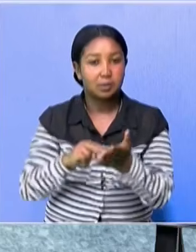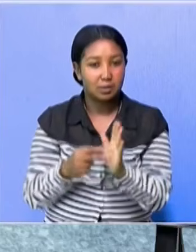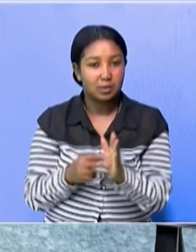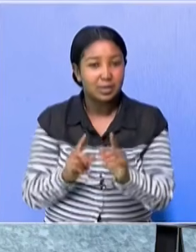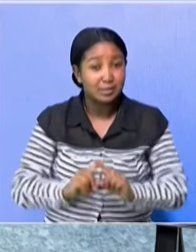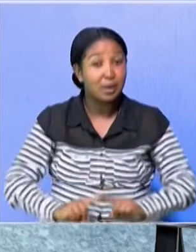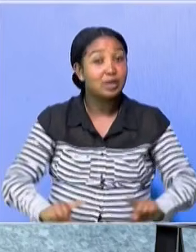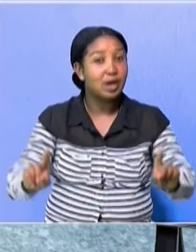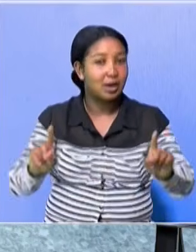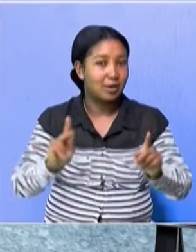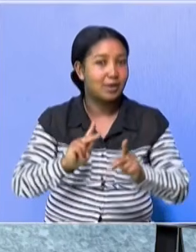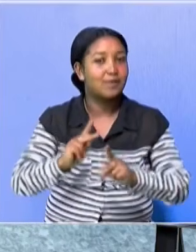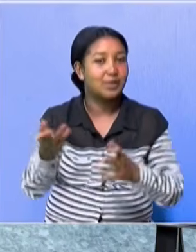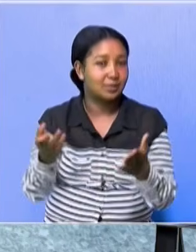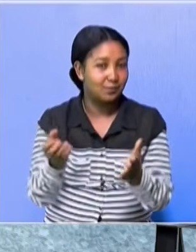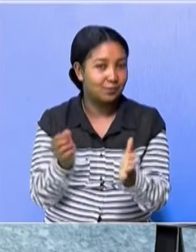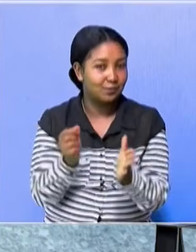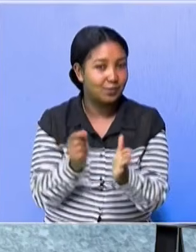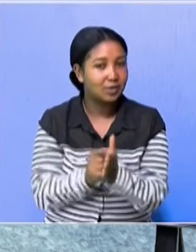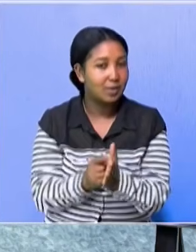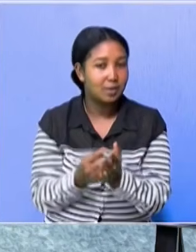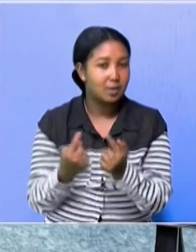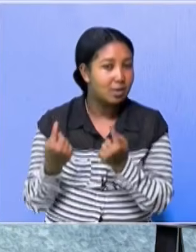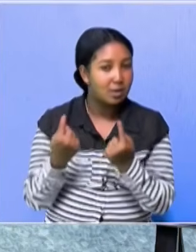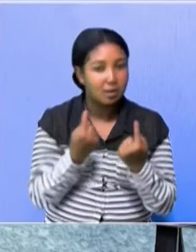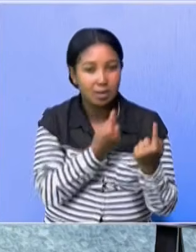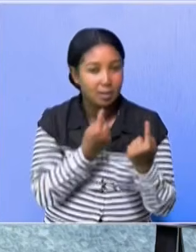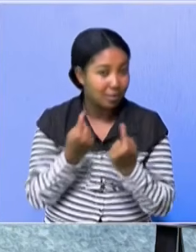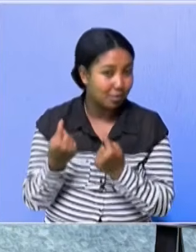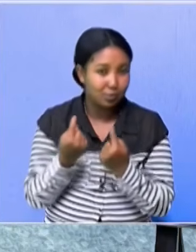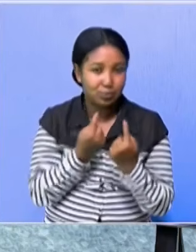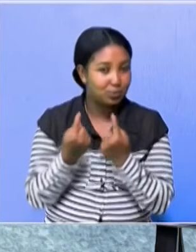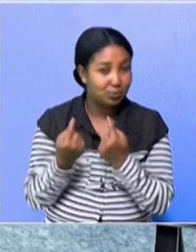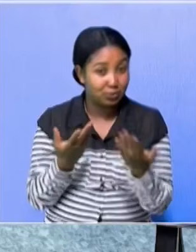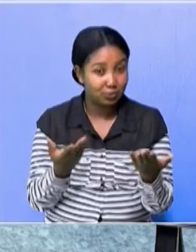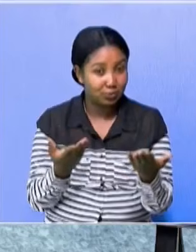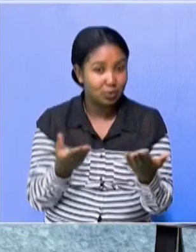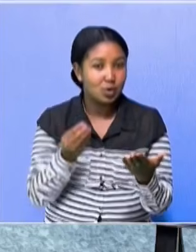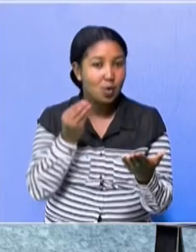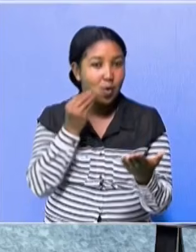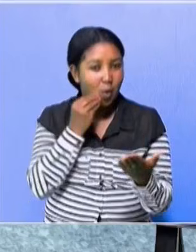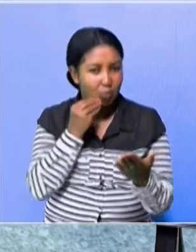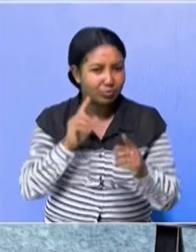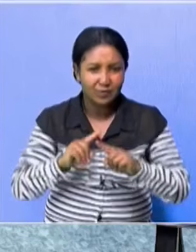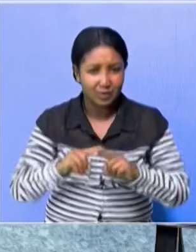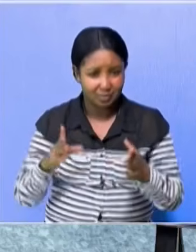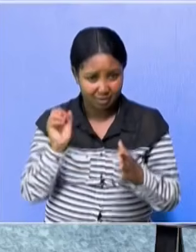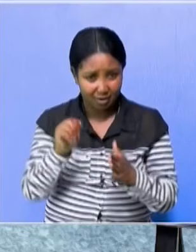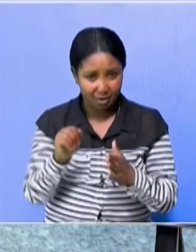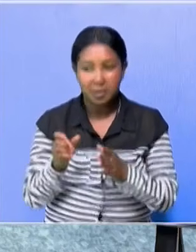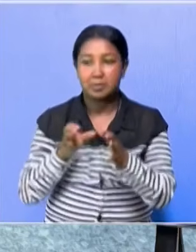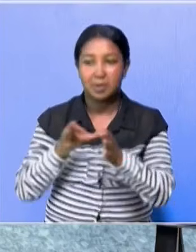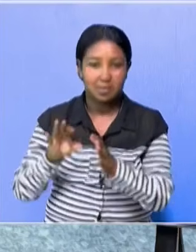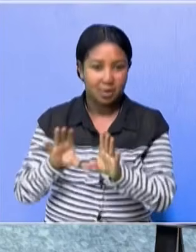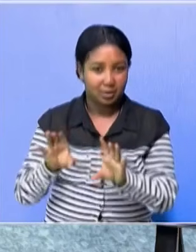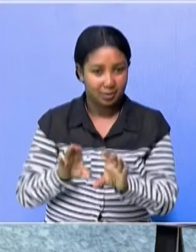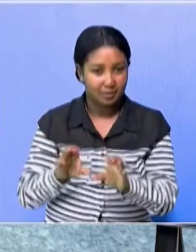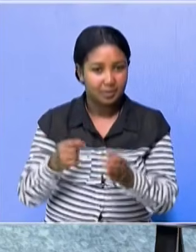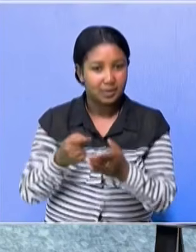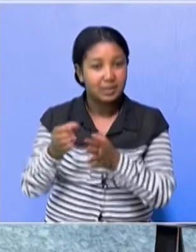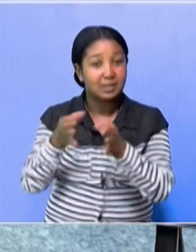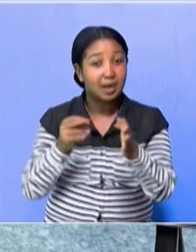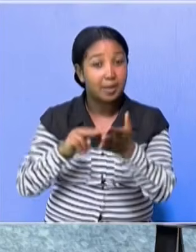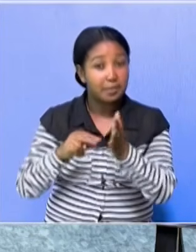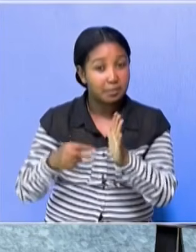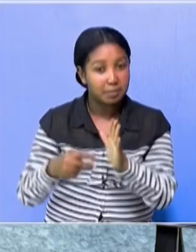special event, okay, that you are celebrating in the at home, etc., blah, blah, blah, etc. So describing